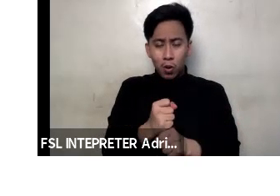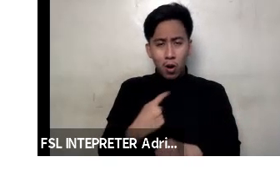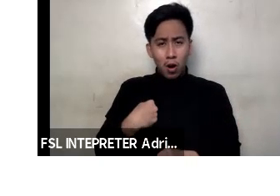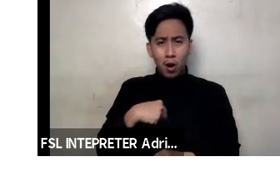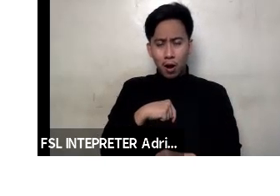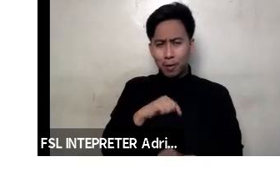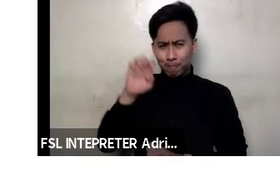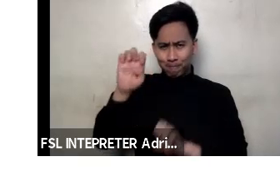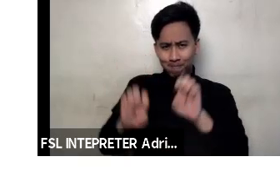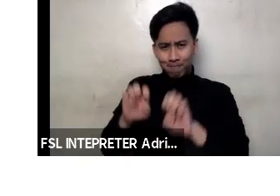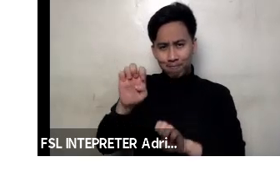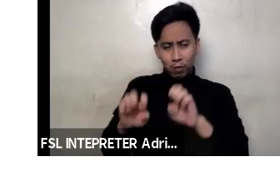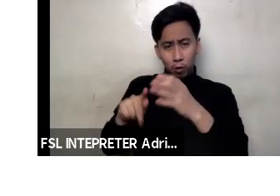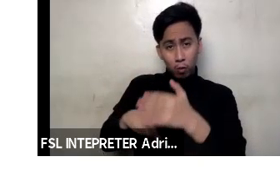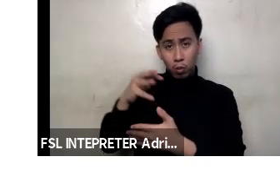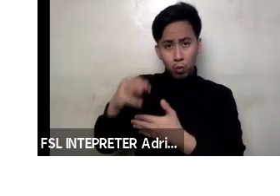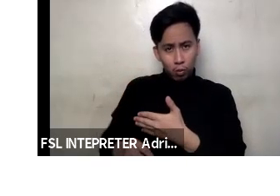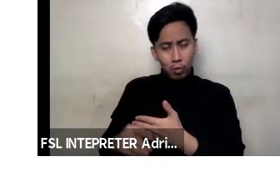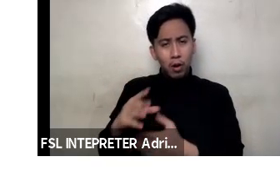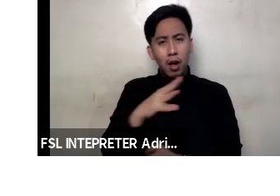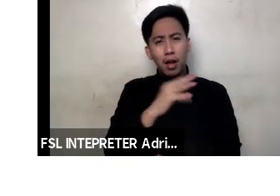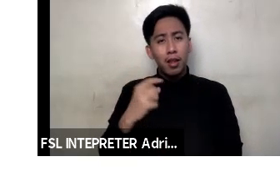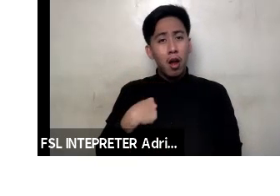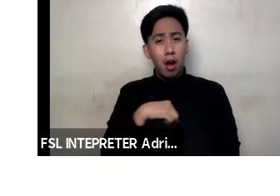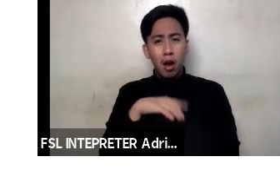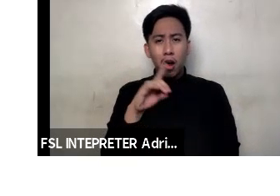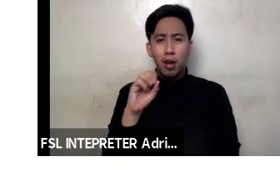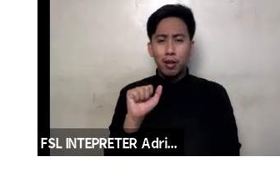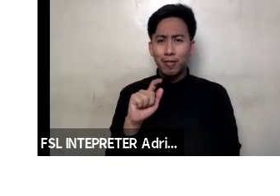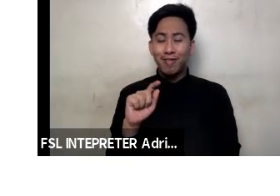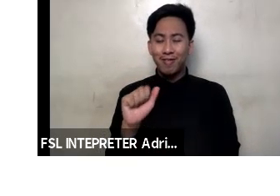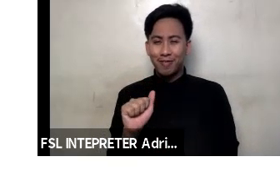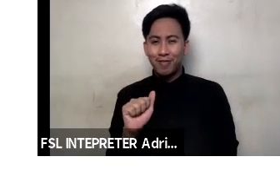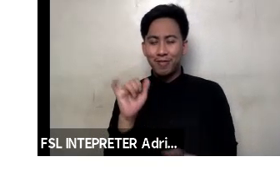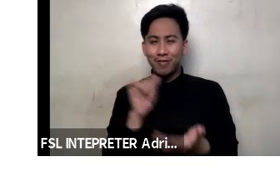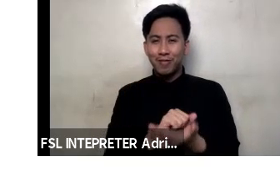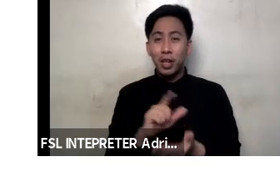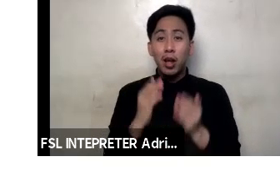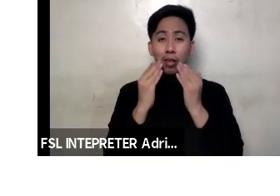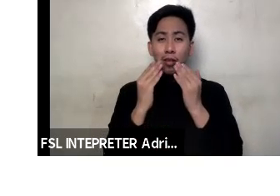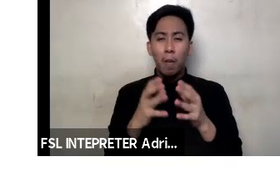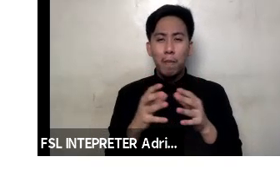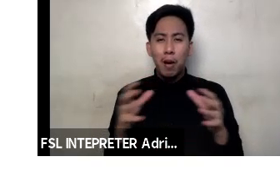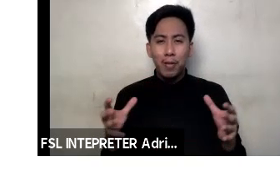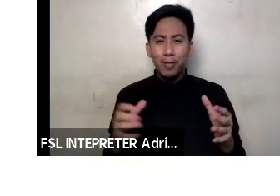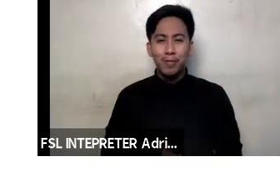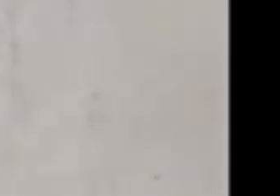monitor and we evaluate our data. With that, thank you very much.